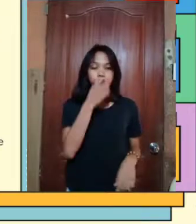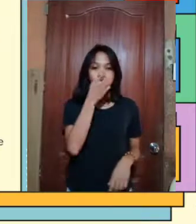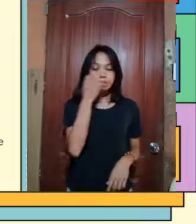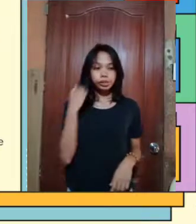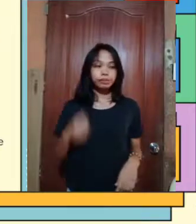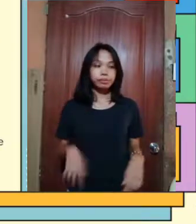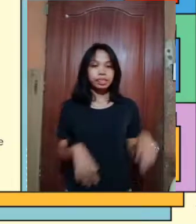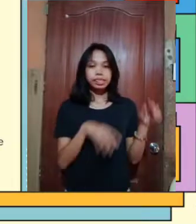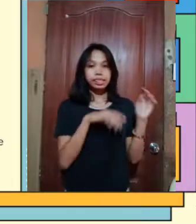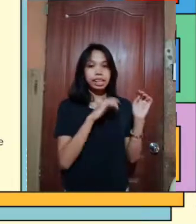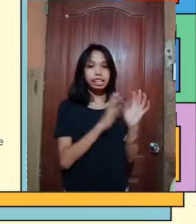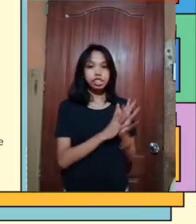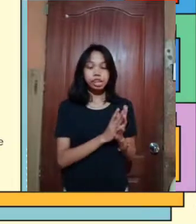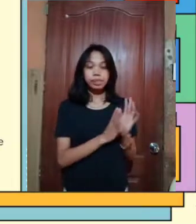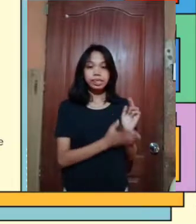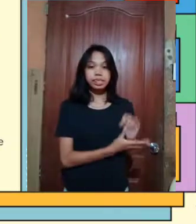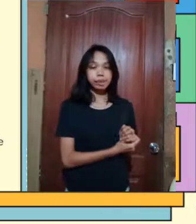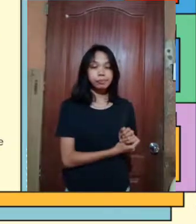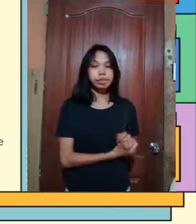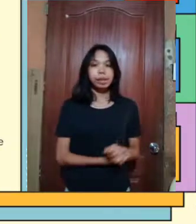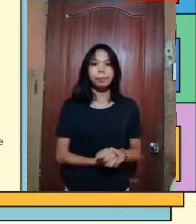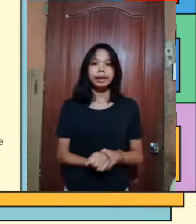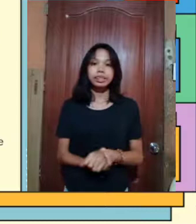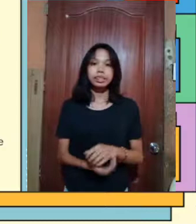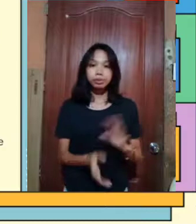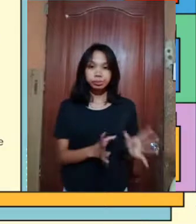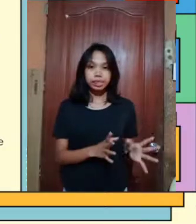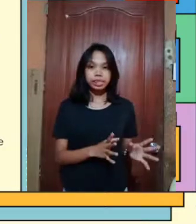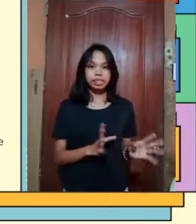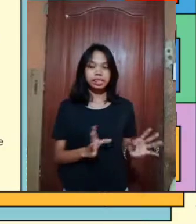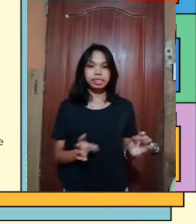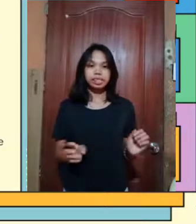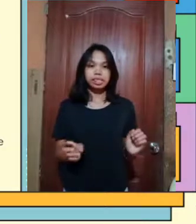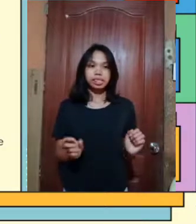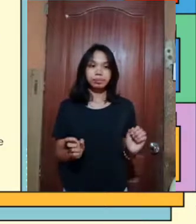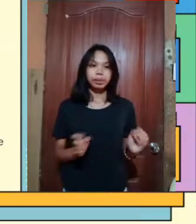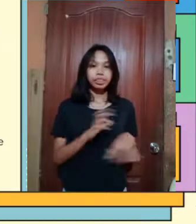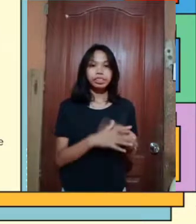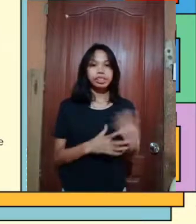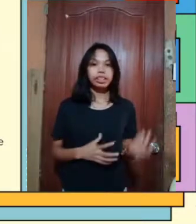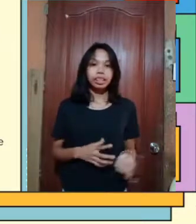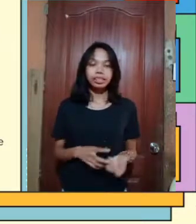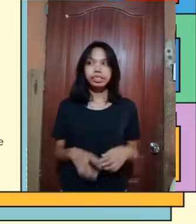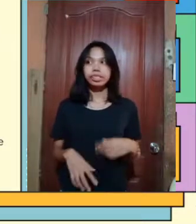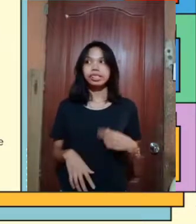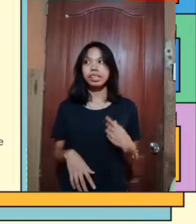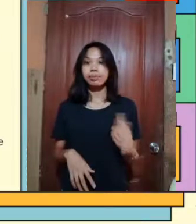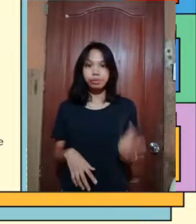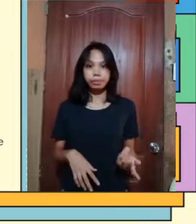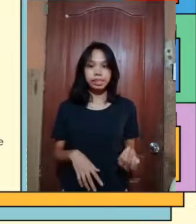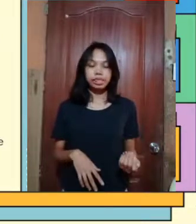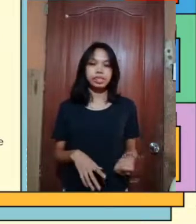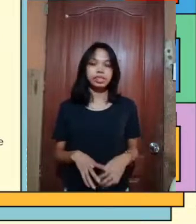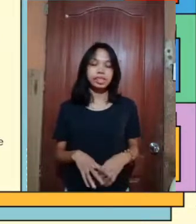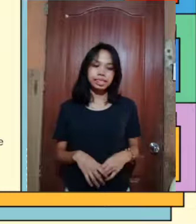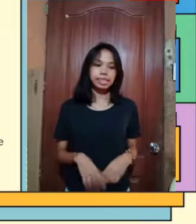So as you observe, the hand shape is the same, but the movement is, there is a